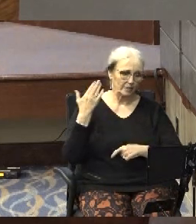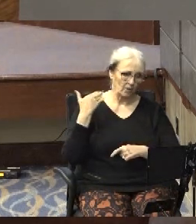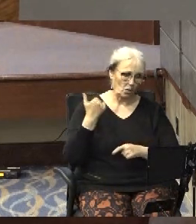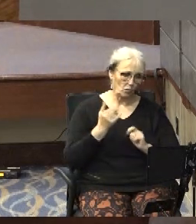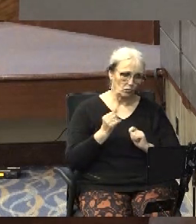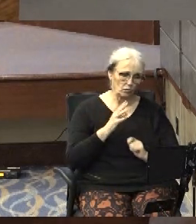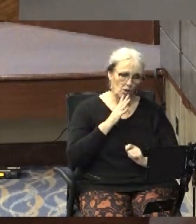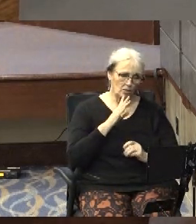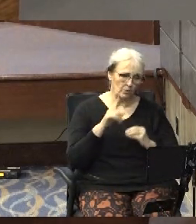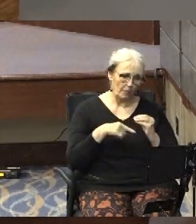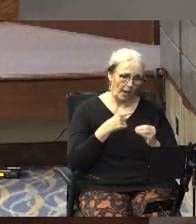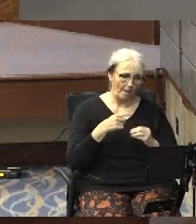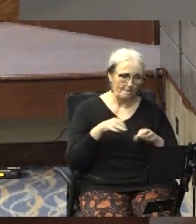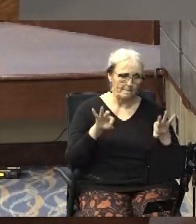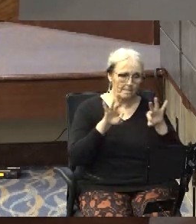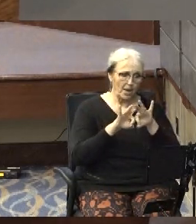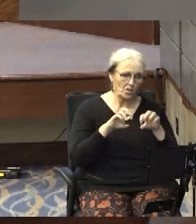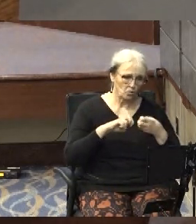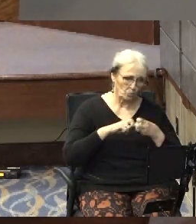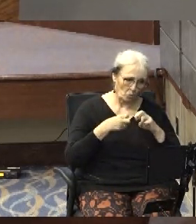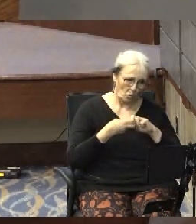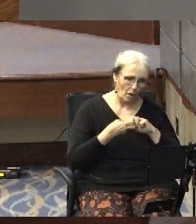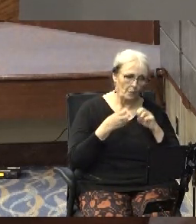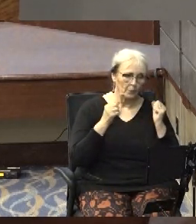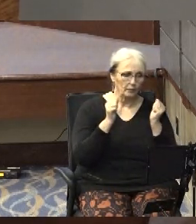a major problem with